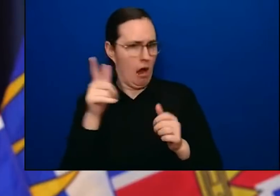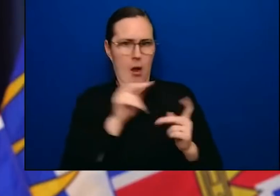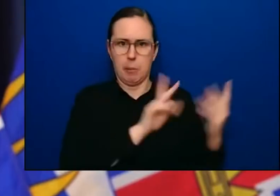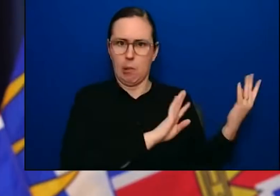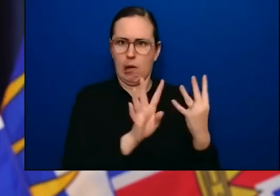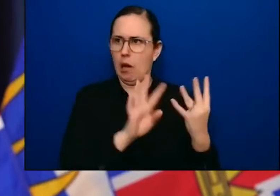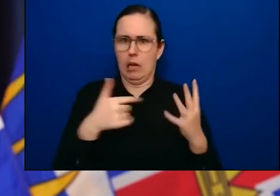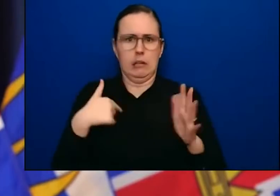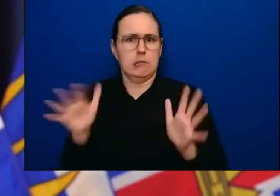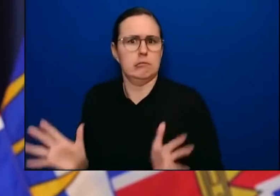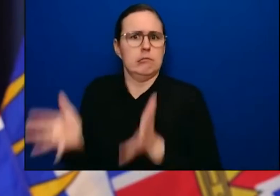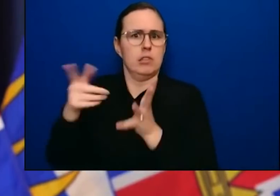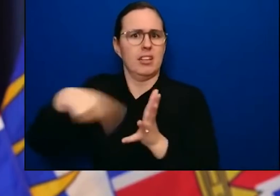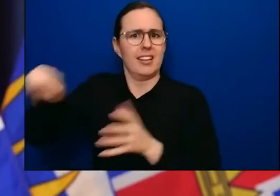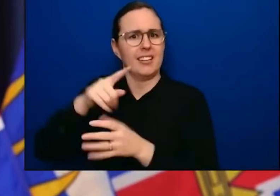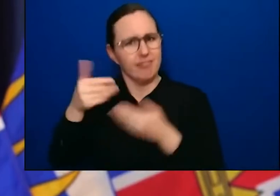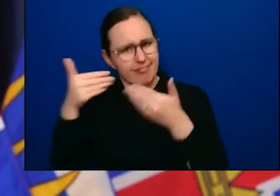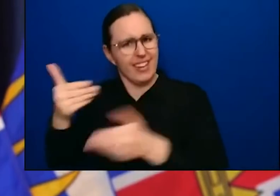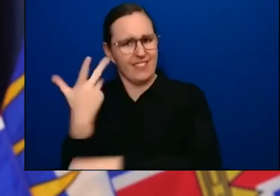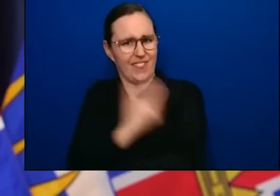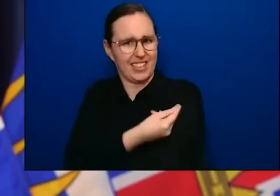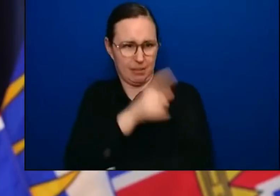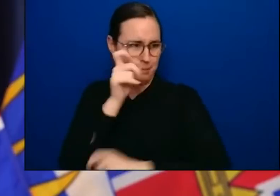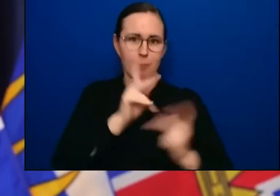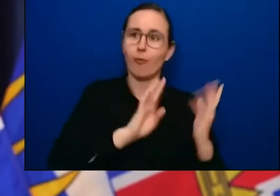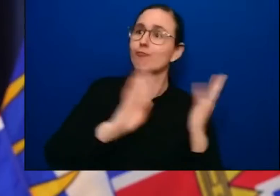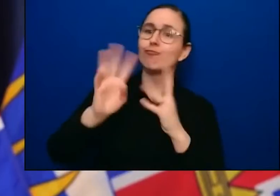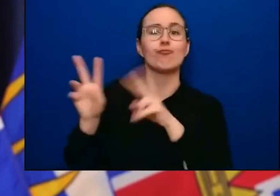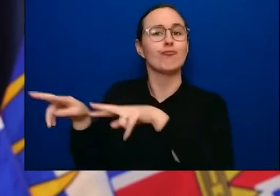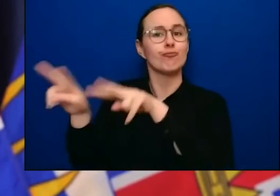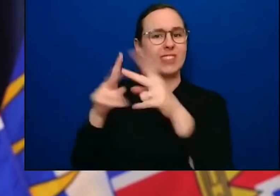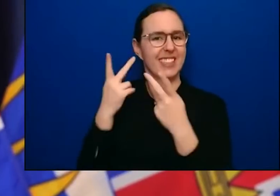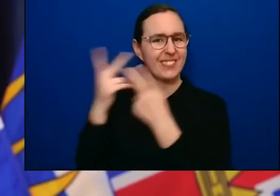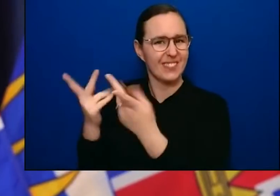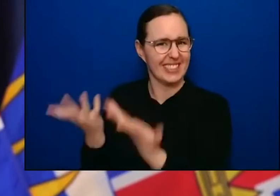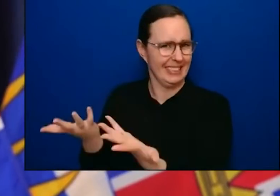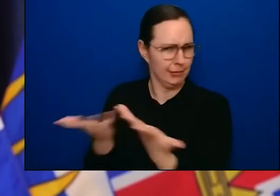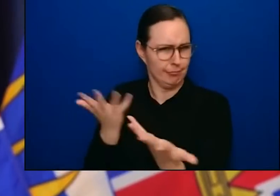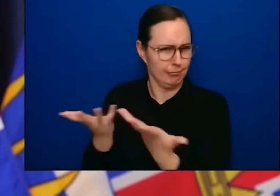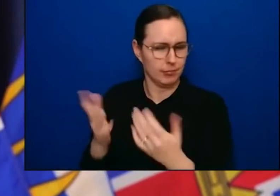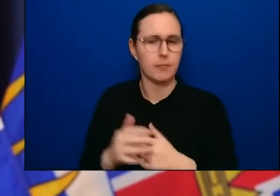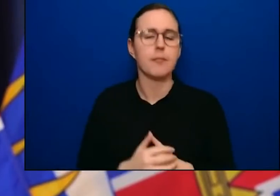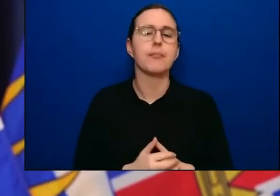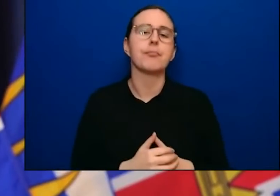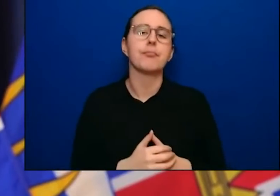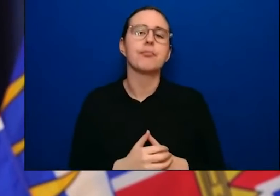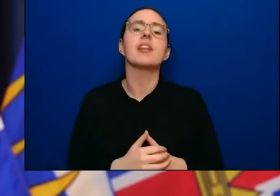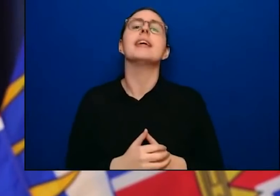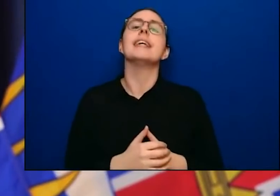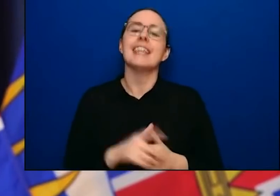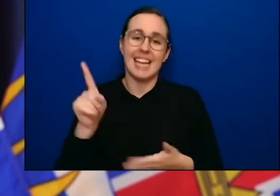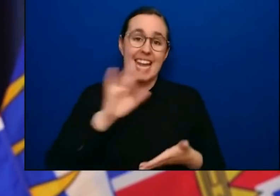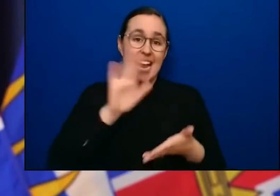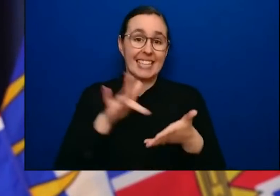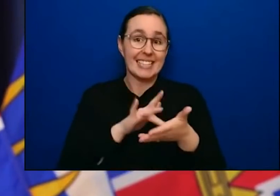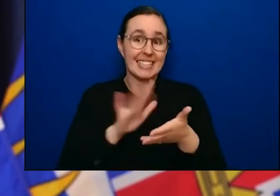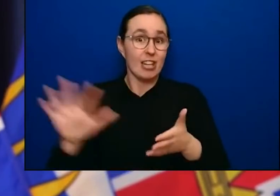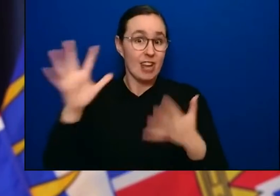try and encourage it and provide information, and it really is going back to those basics,